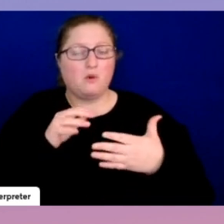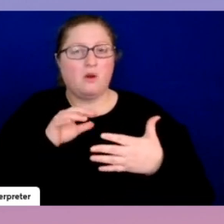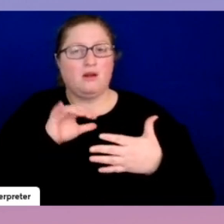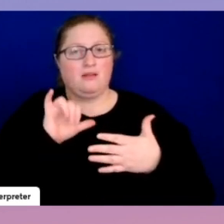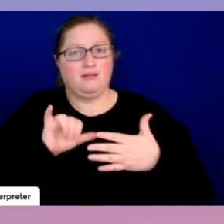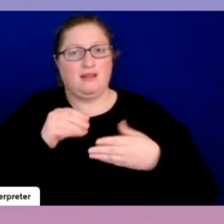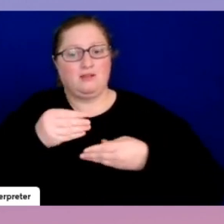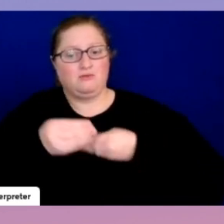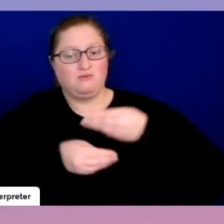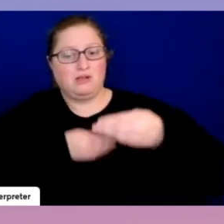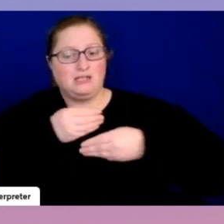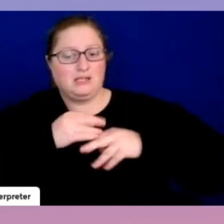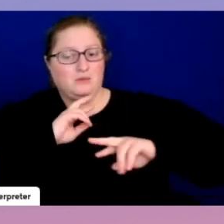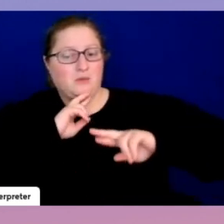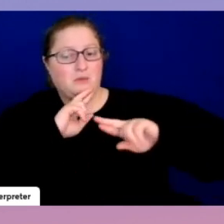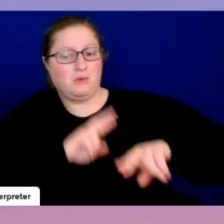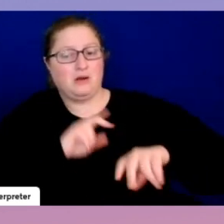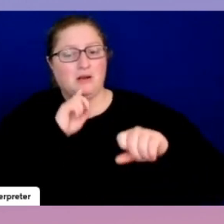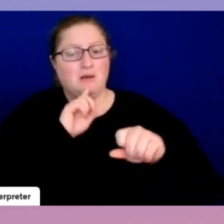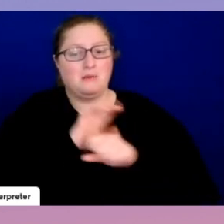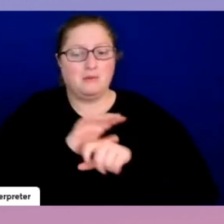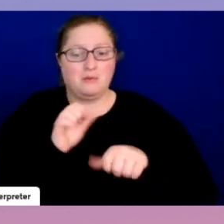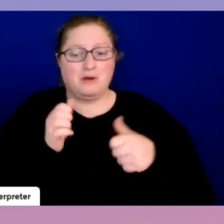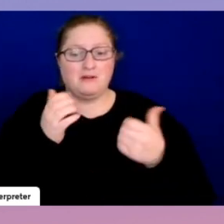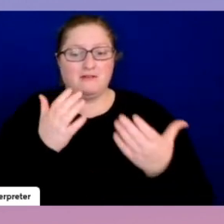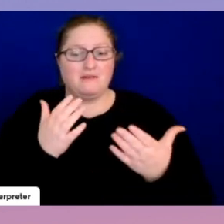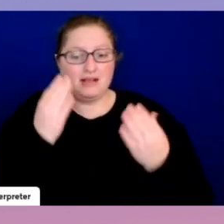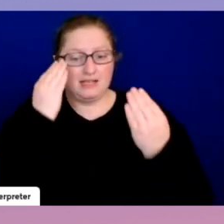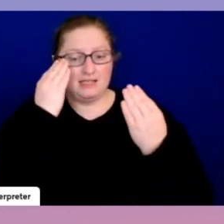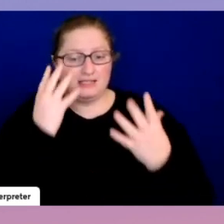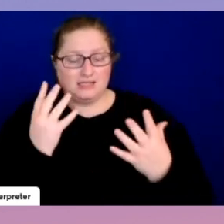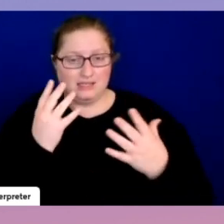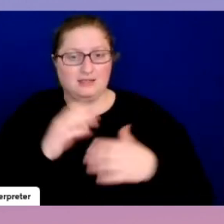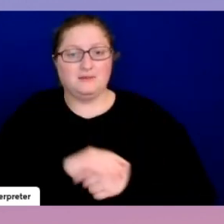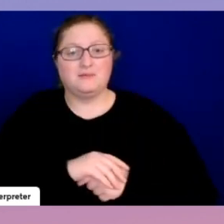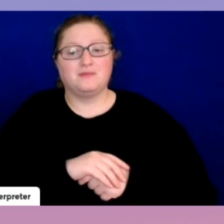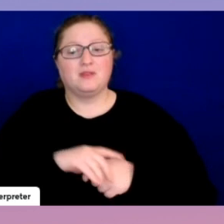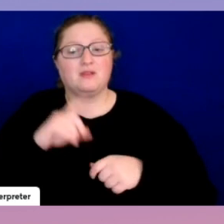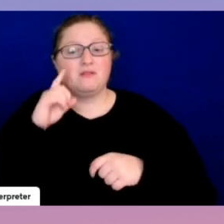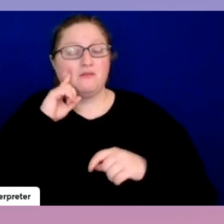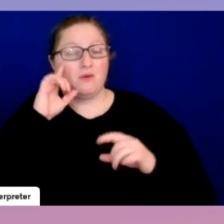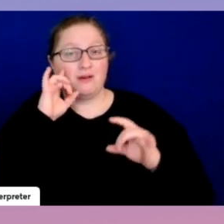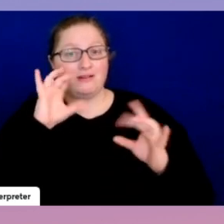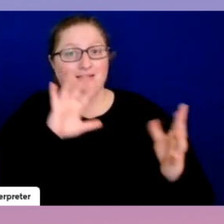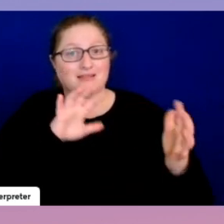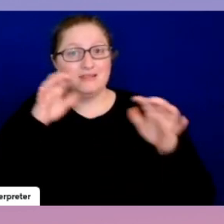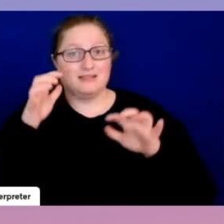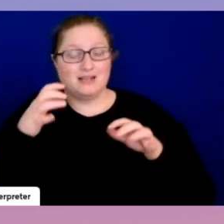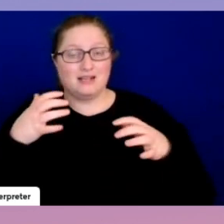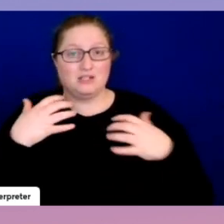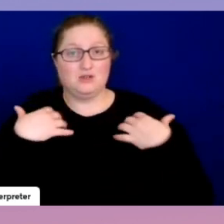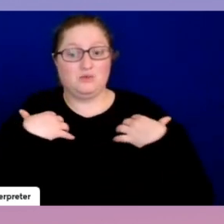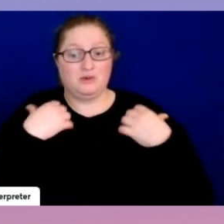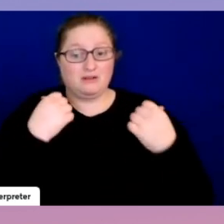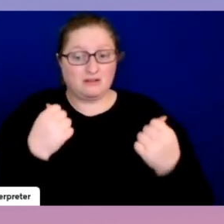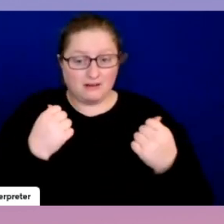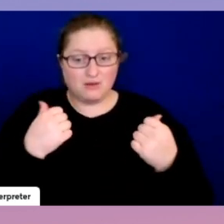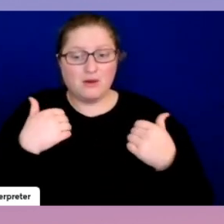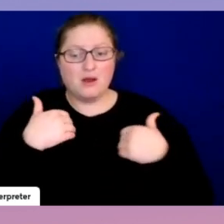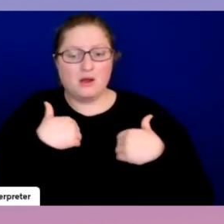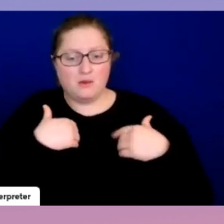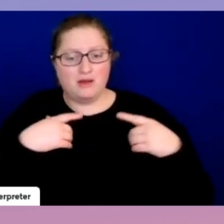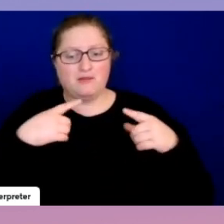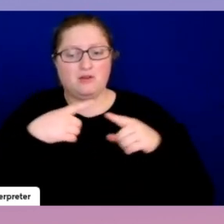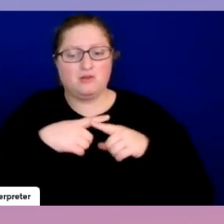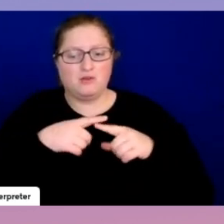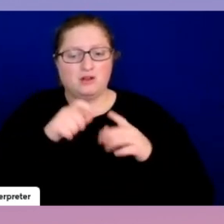redundancy. And finally, for disaster recovery, we have a cross-region read replica which protects us against a regional